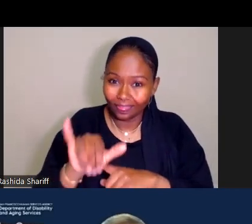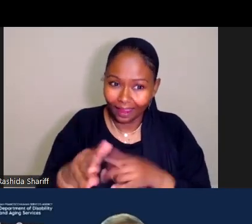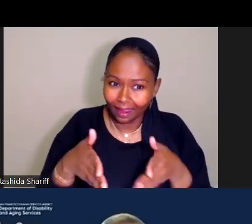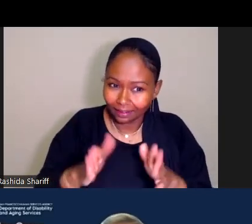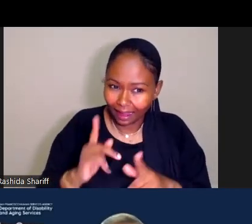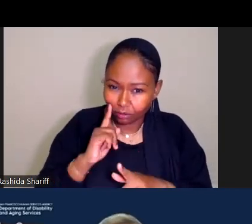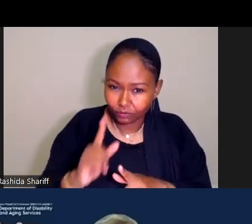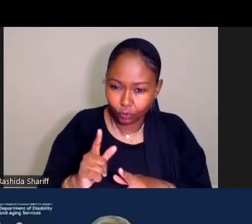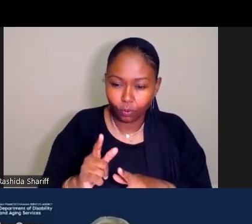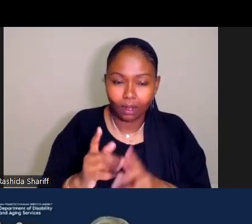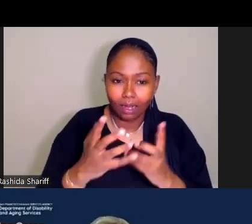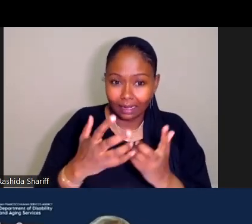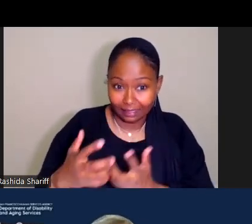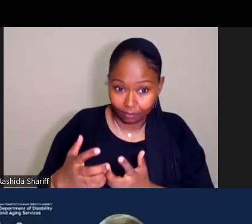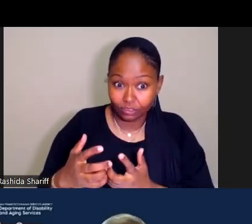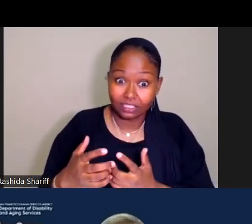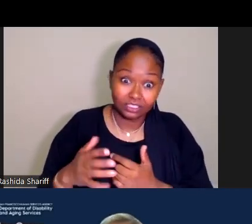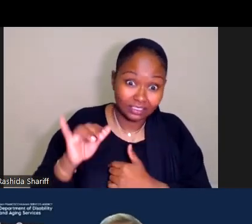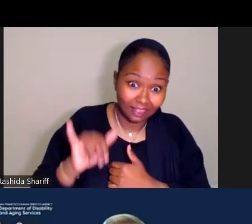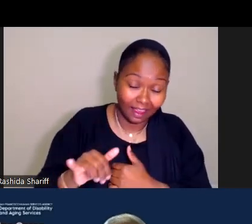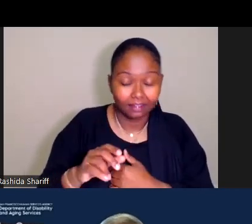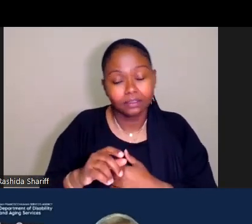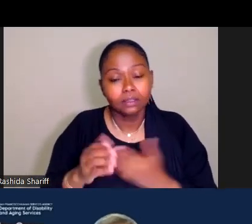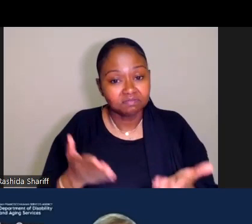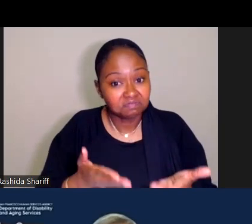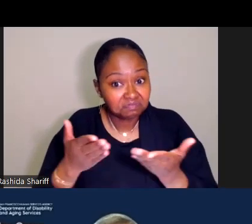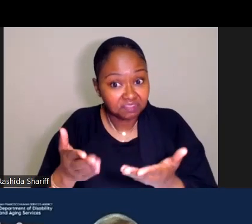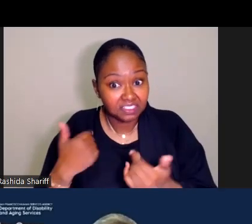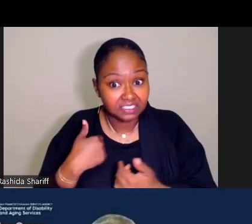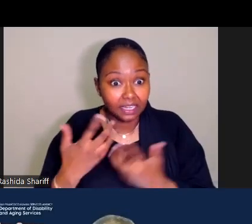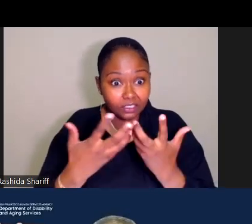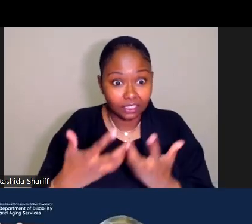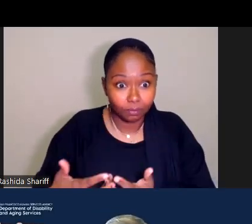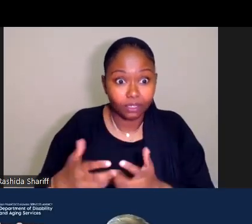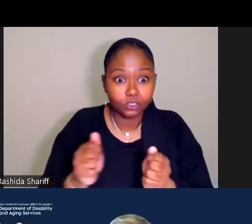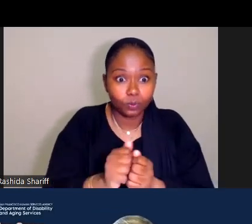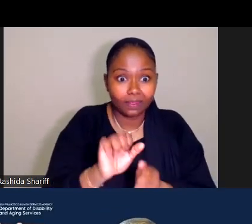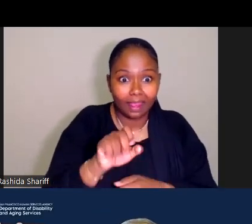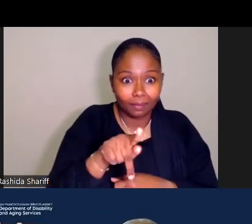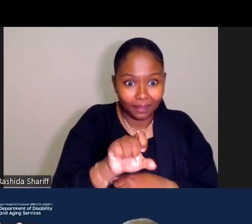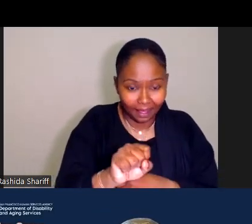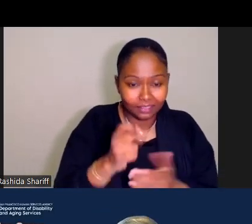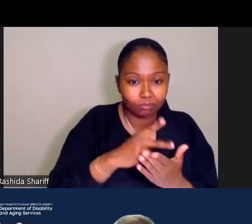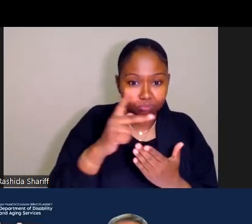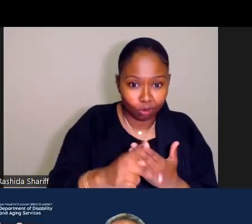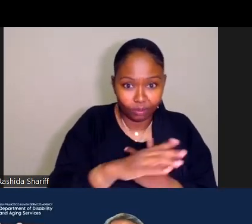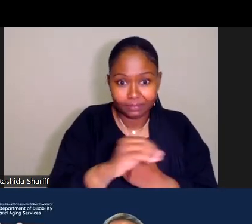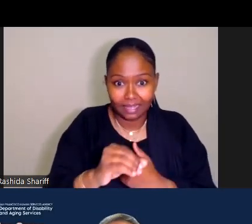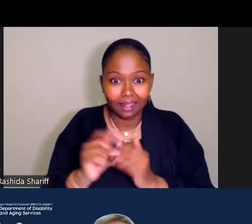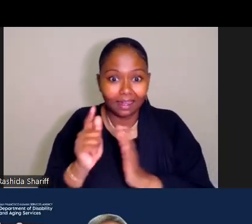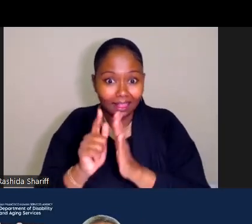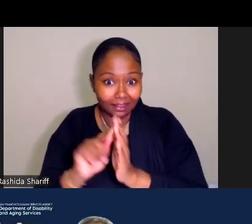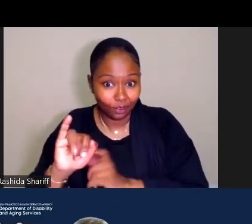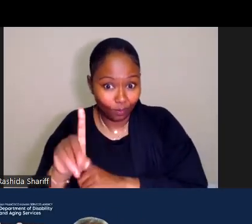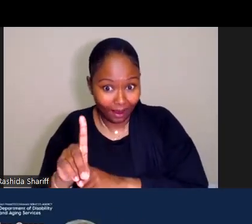that appears to facilitate collaboration between APS programs and legal aid services. For instance,